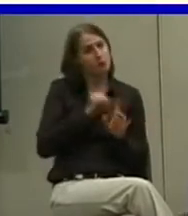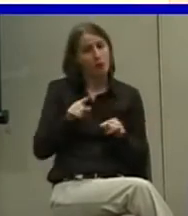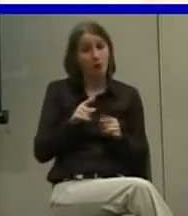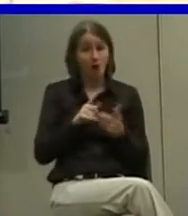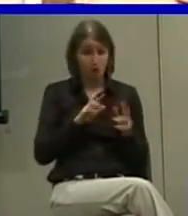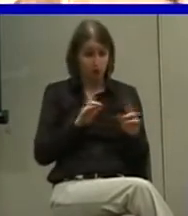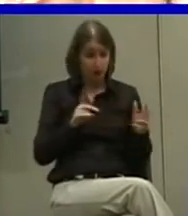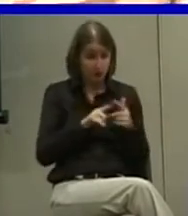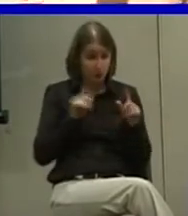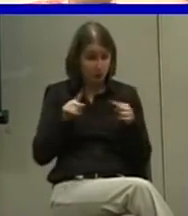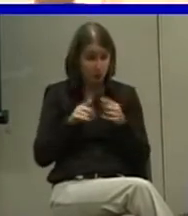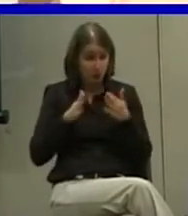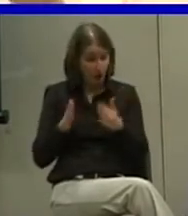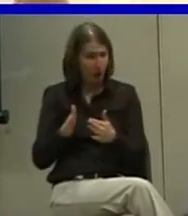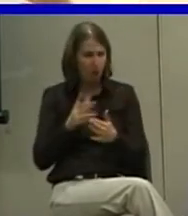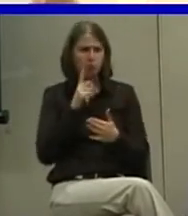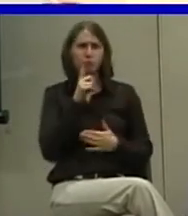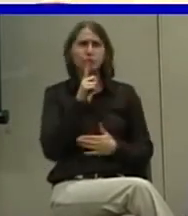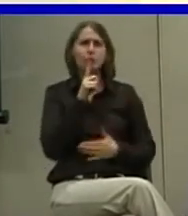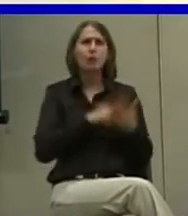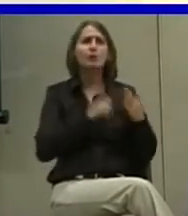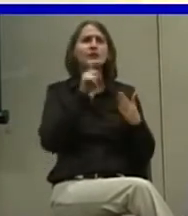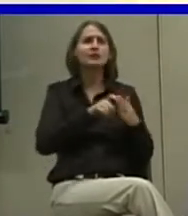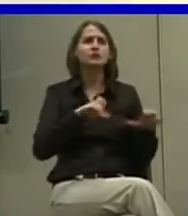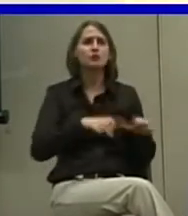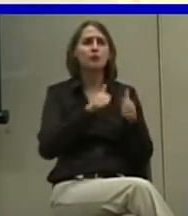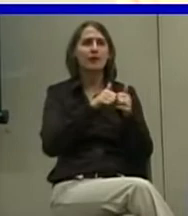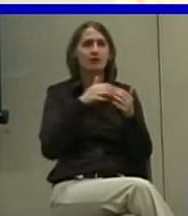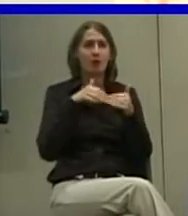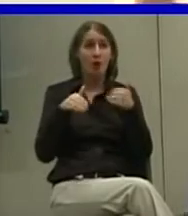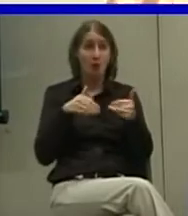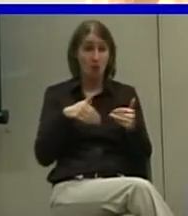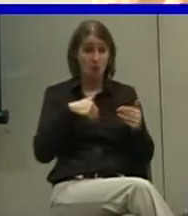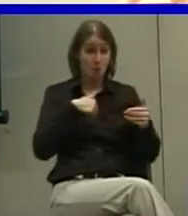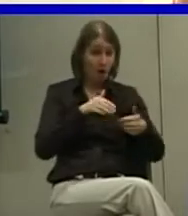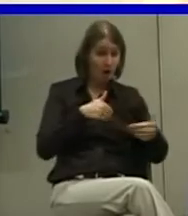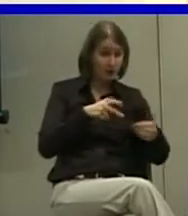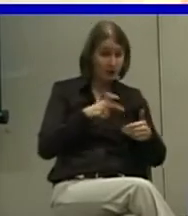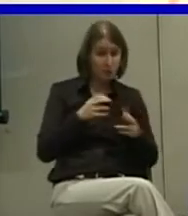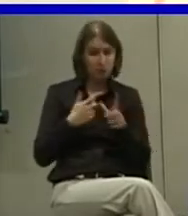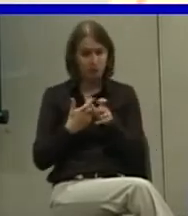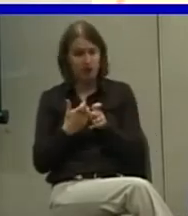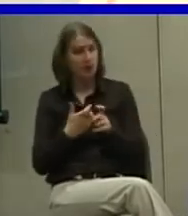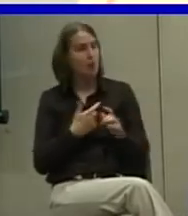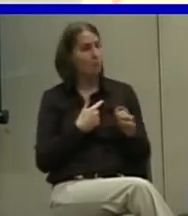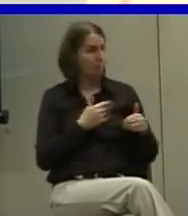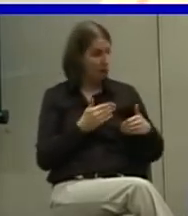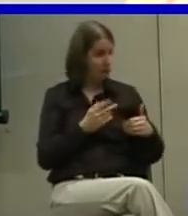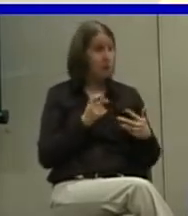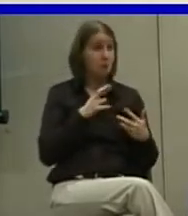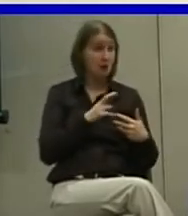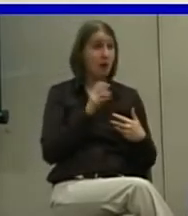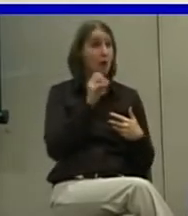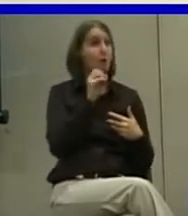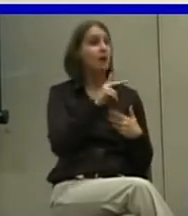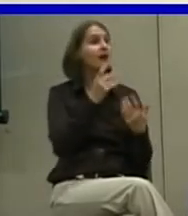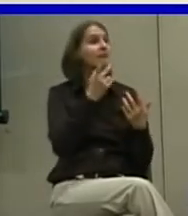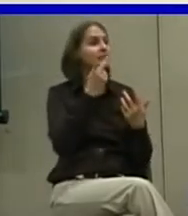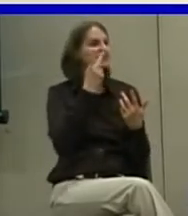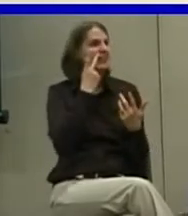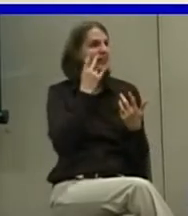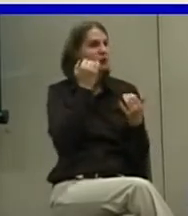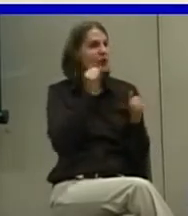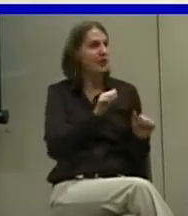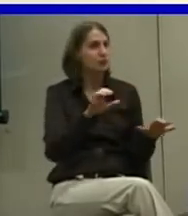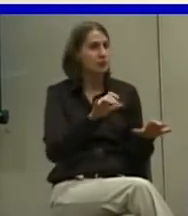stop. What should we be doing in the hall? How should we be going? Walking or running? Walking. Let's see if we can see it. Now you